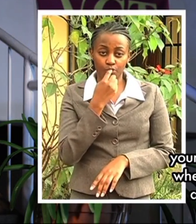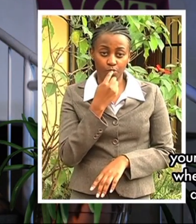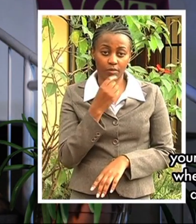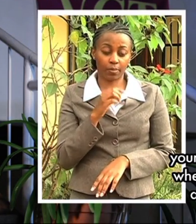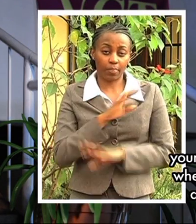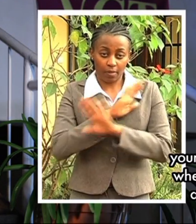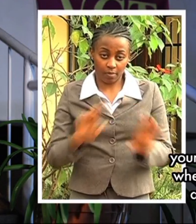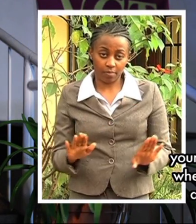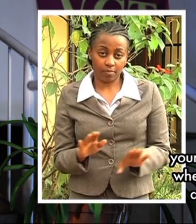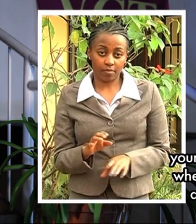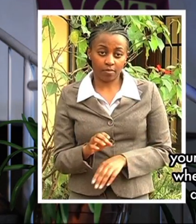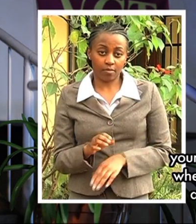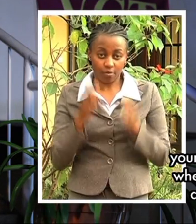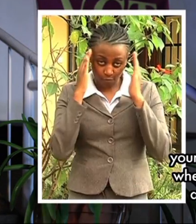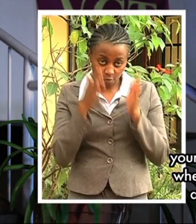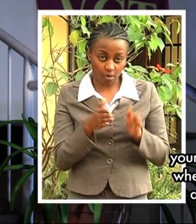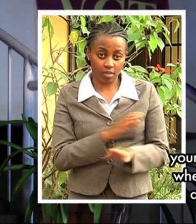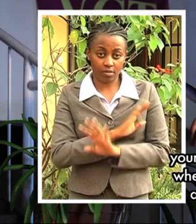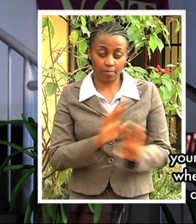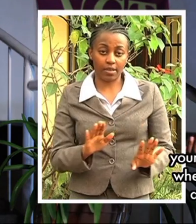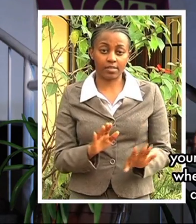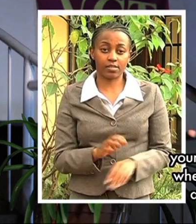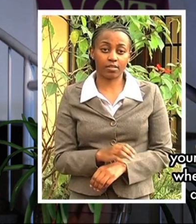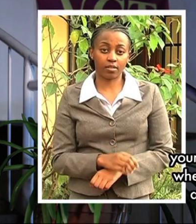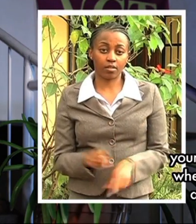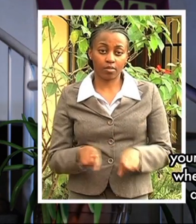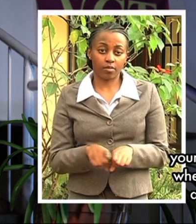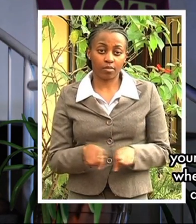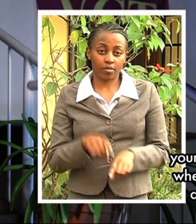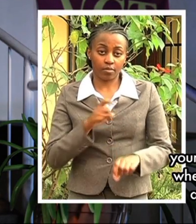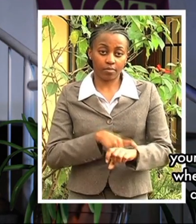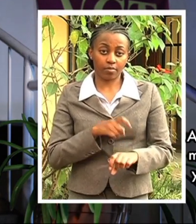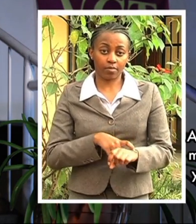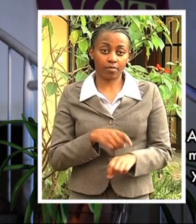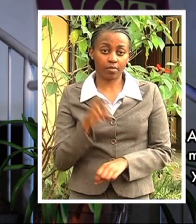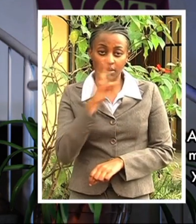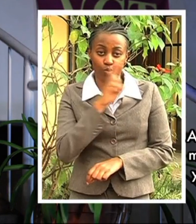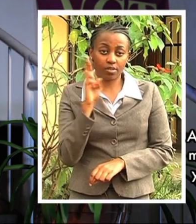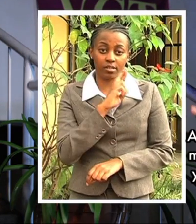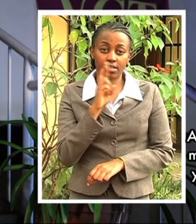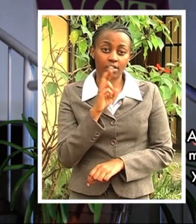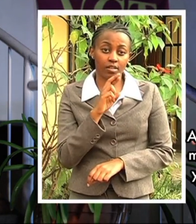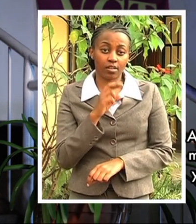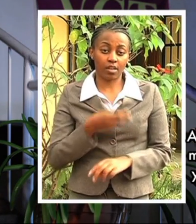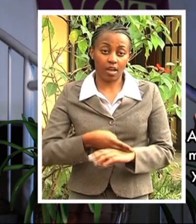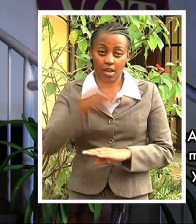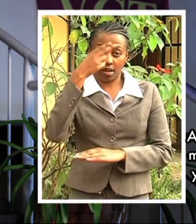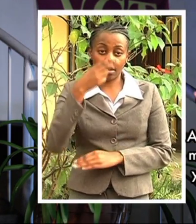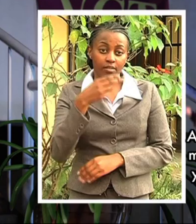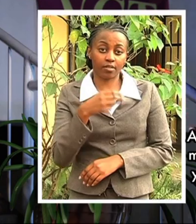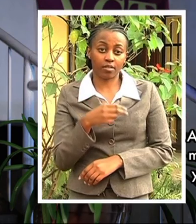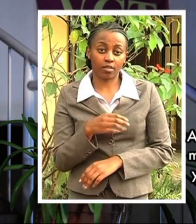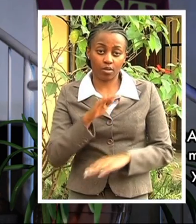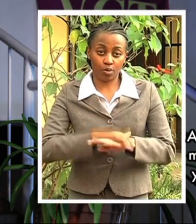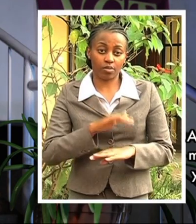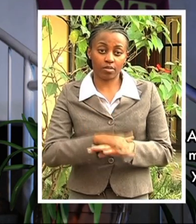exposed to HIV. So when you do it, it should be exclusive, at least for the first 6 months. And also during breastfeeding, where the